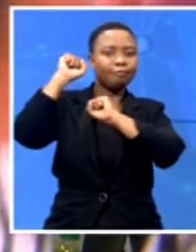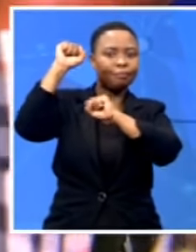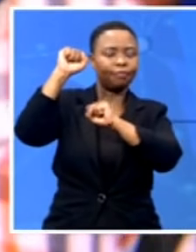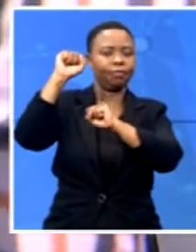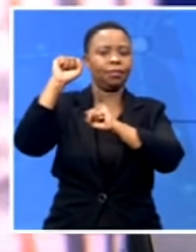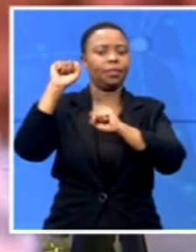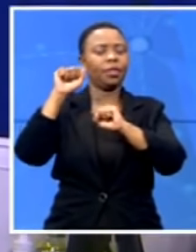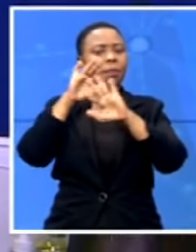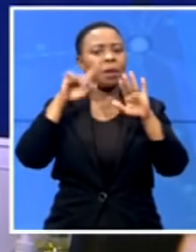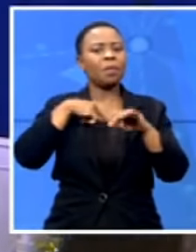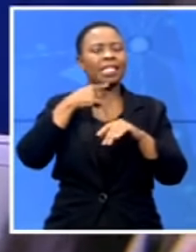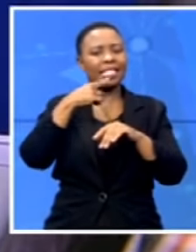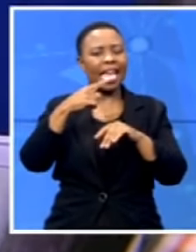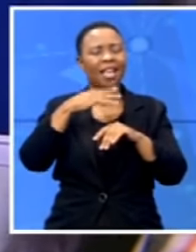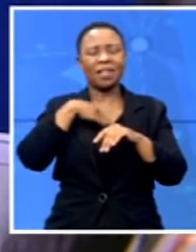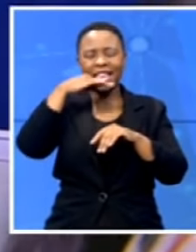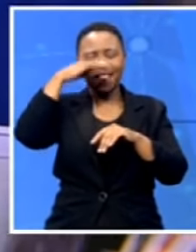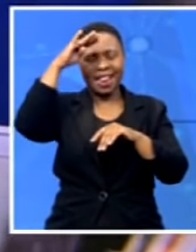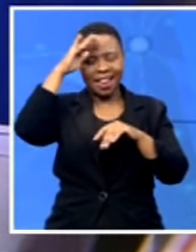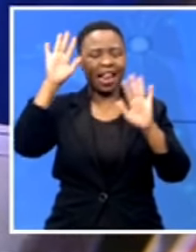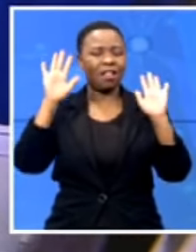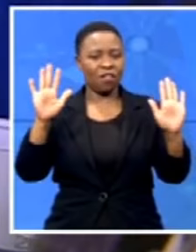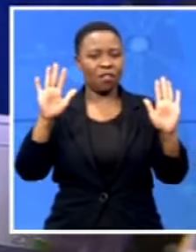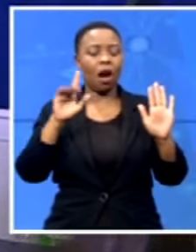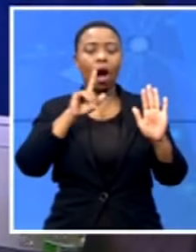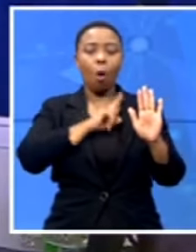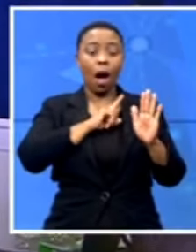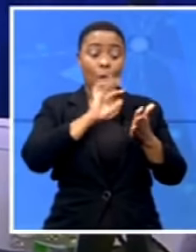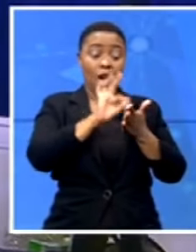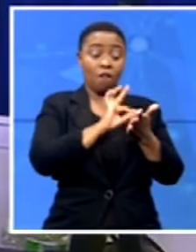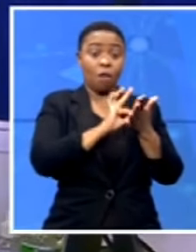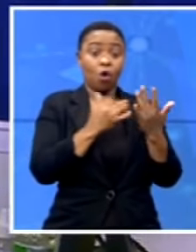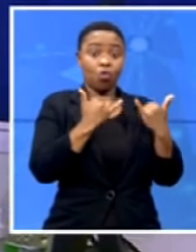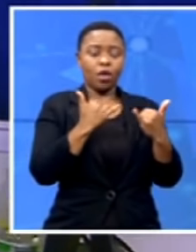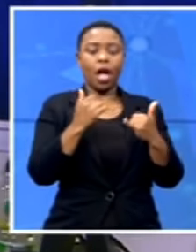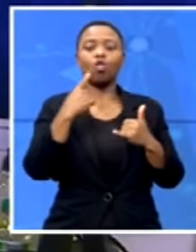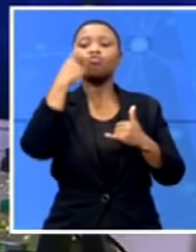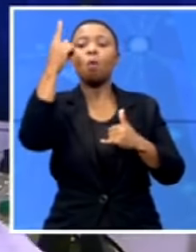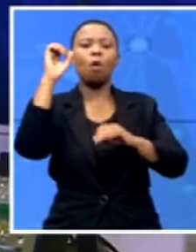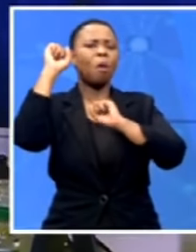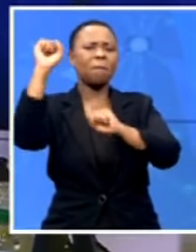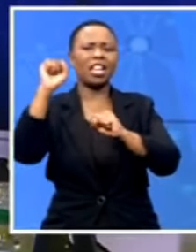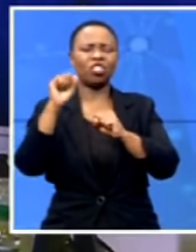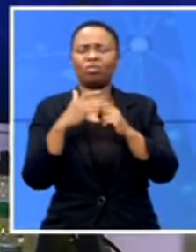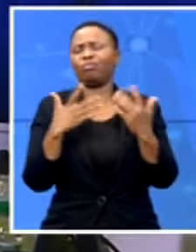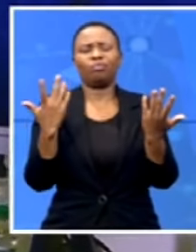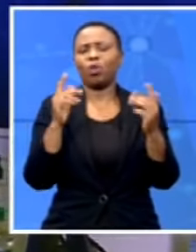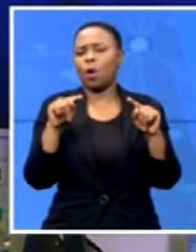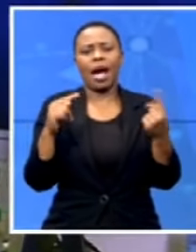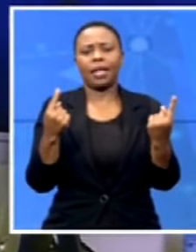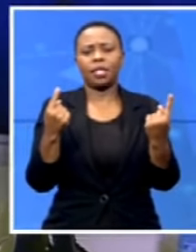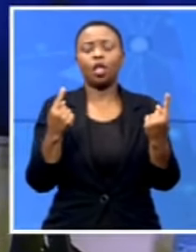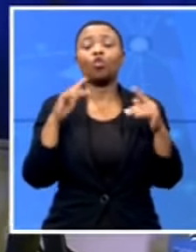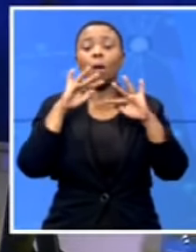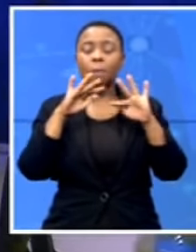vote today, and we must go and march tomorrow. And we know that's the norm. So people have decided, we have marched, and now we are